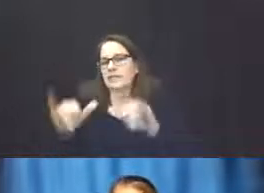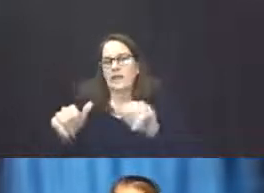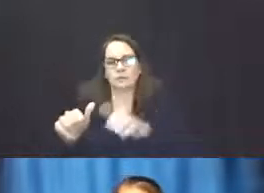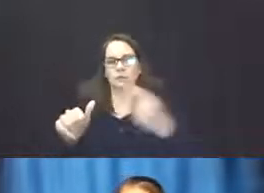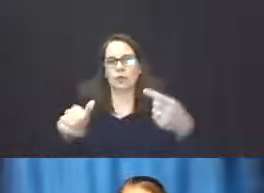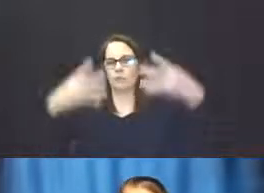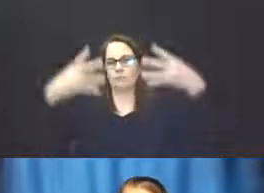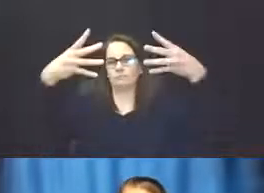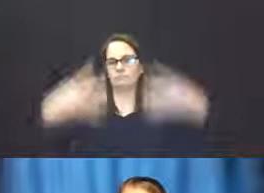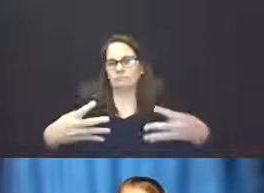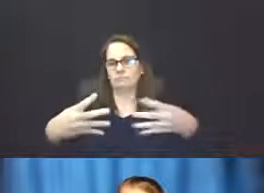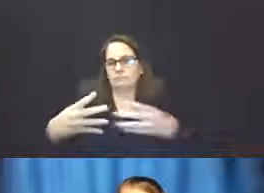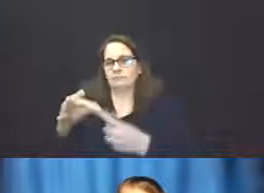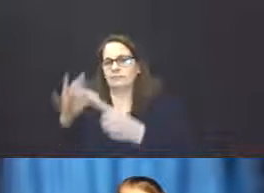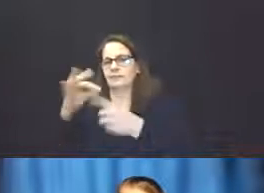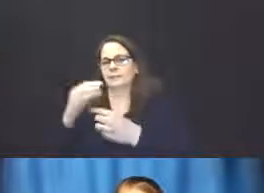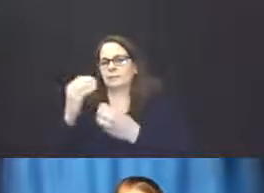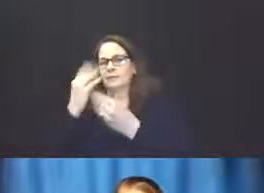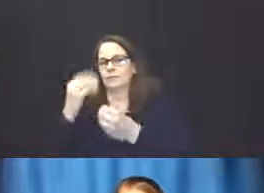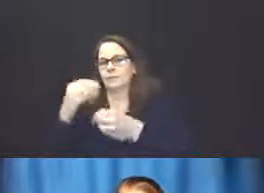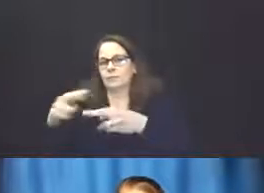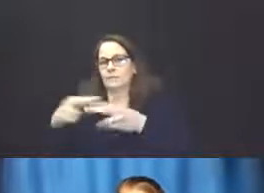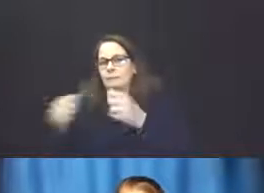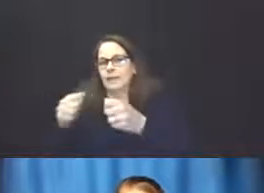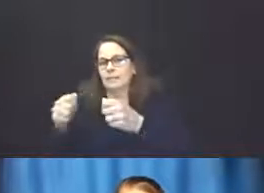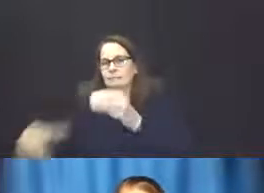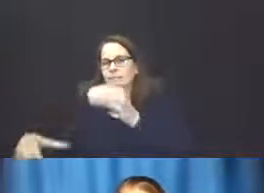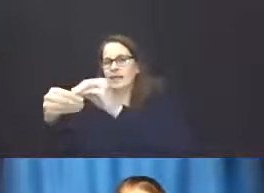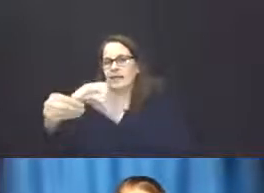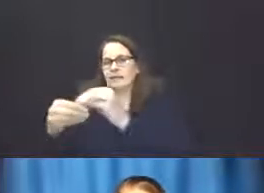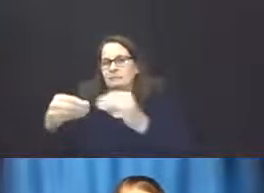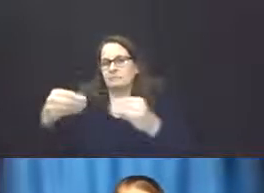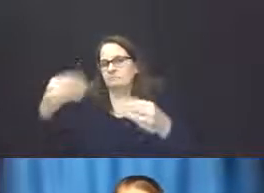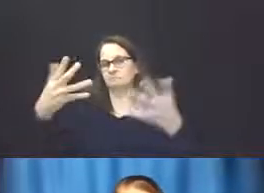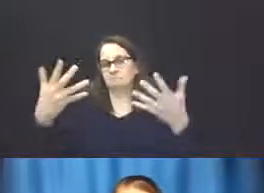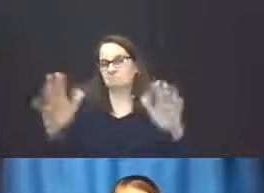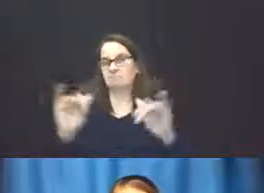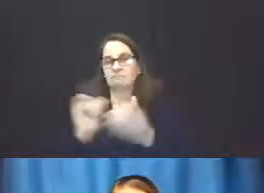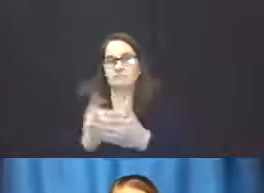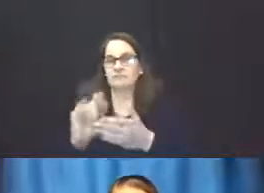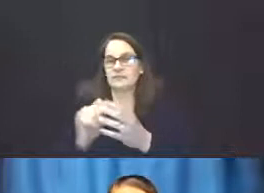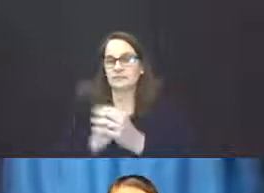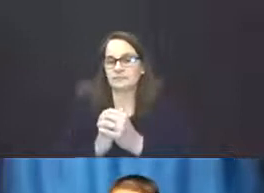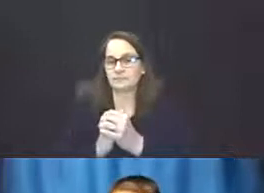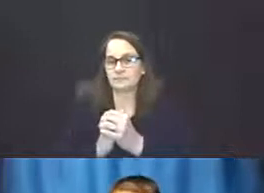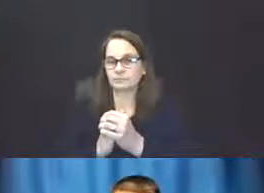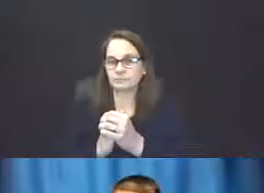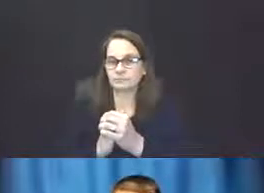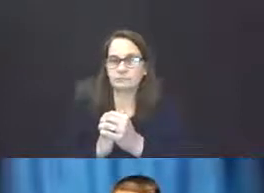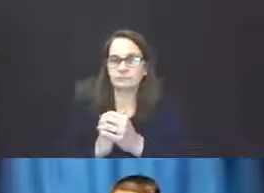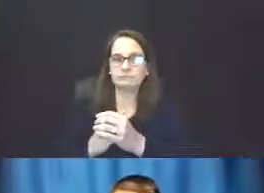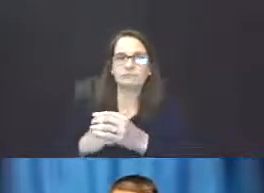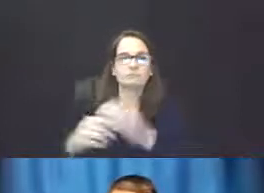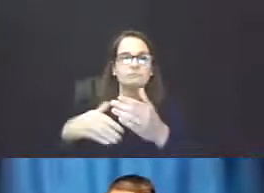present. So all of the other responsibilities remained the same, as you can see, except for the addition of the information and